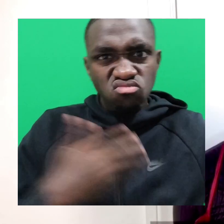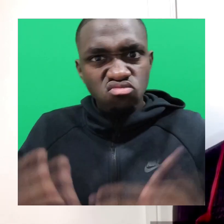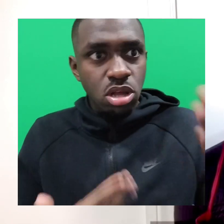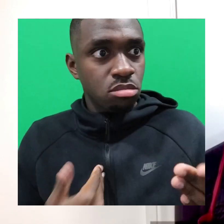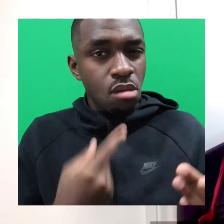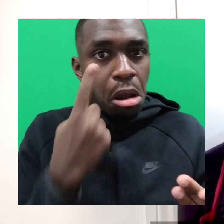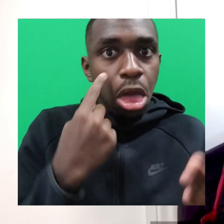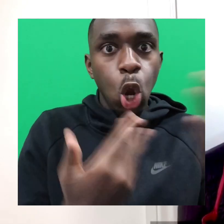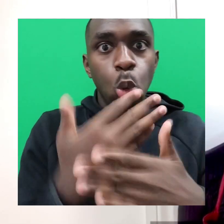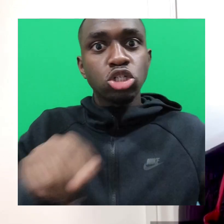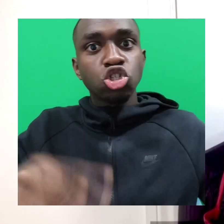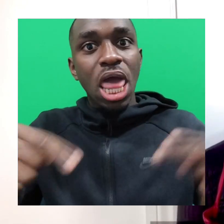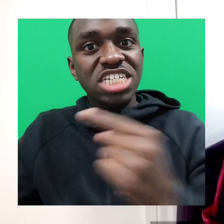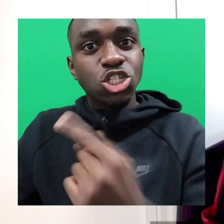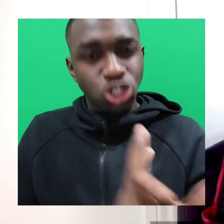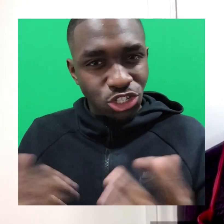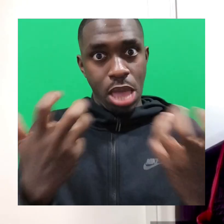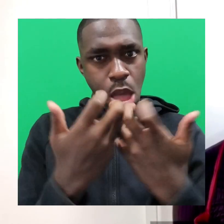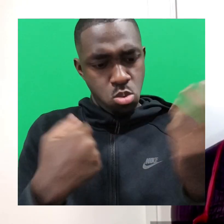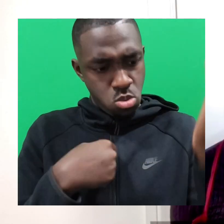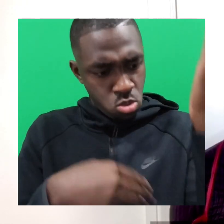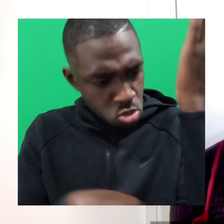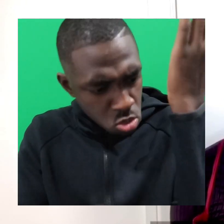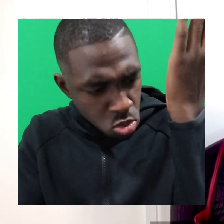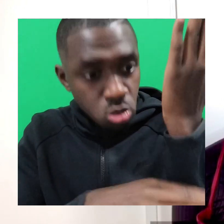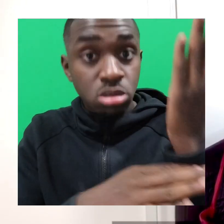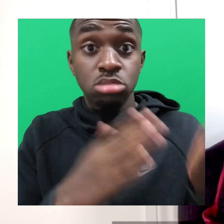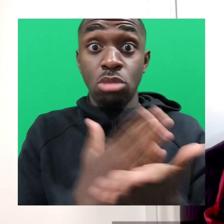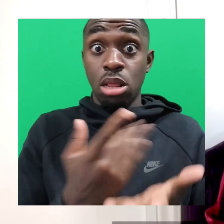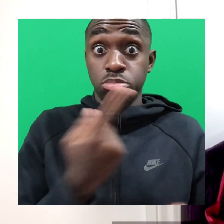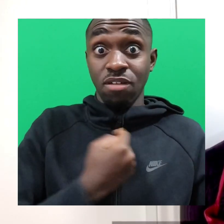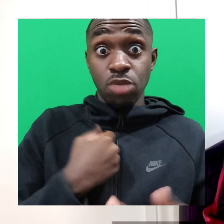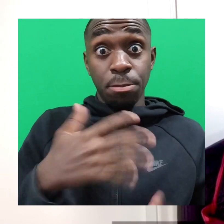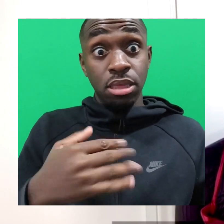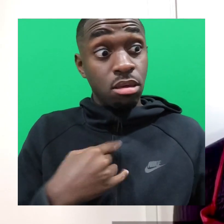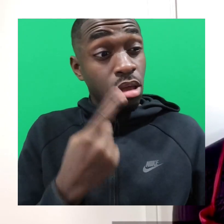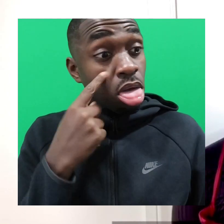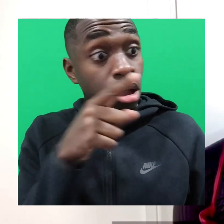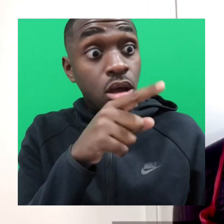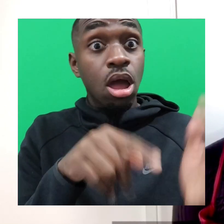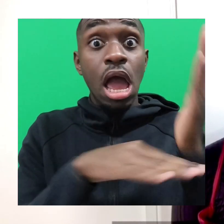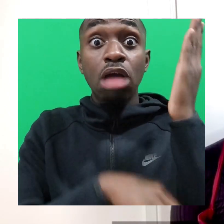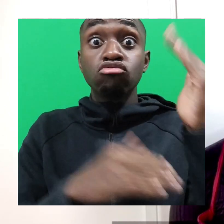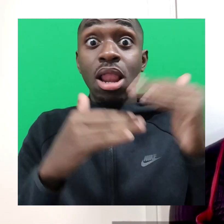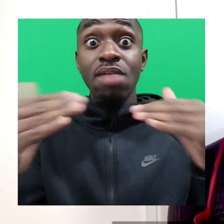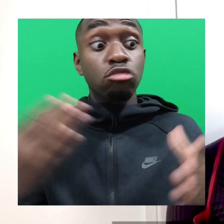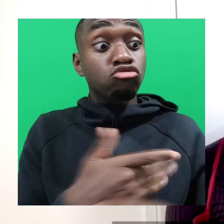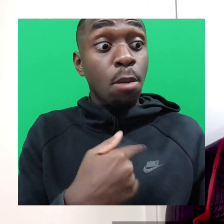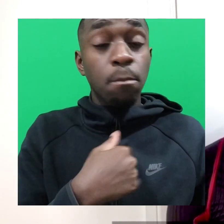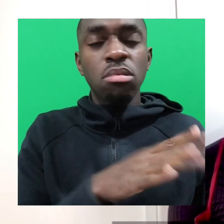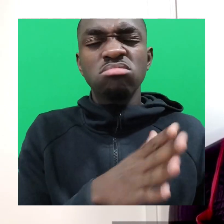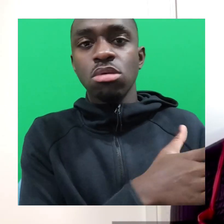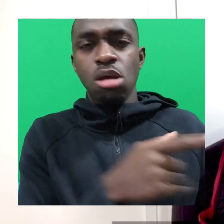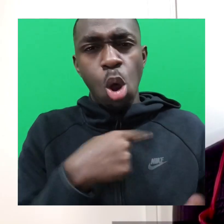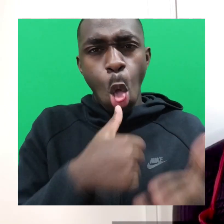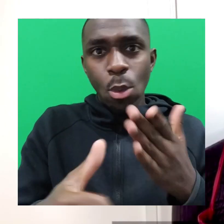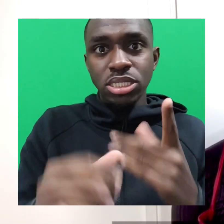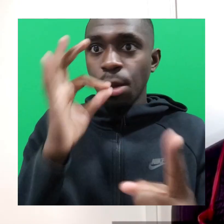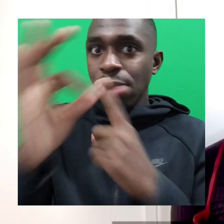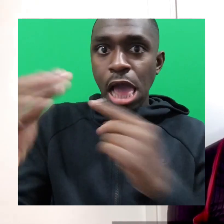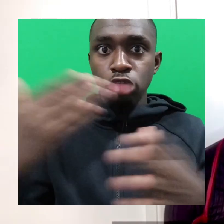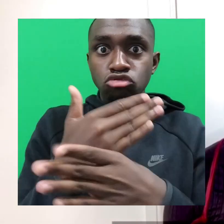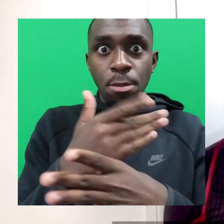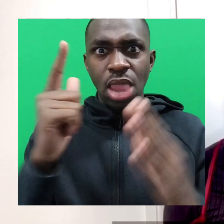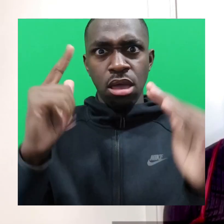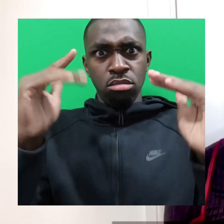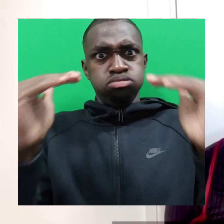from entry-level roles or intern roles. So I was exploring my options. I was applying